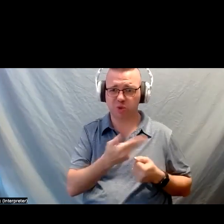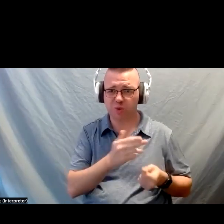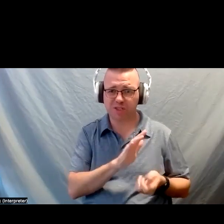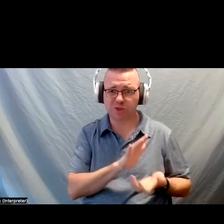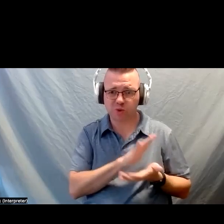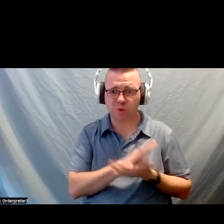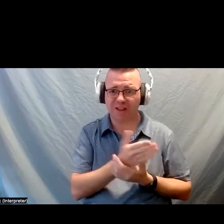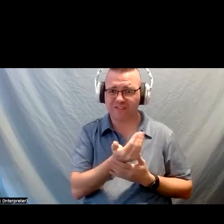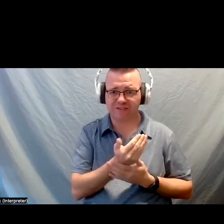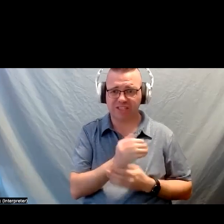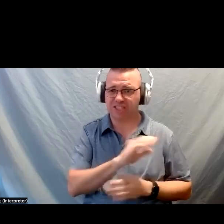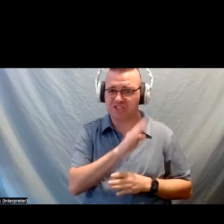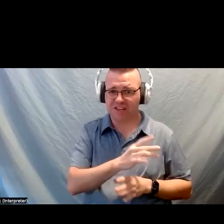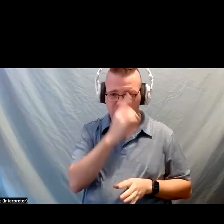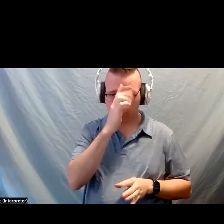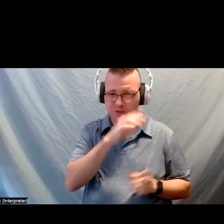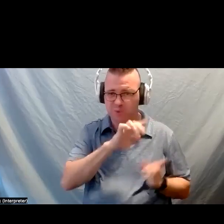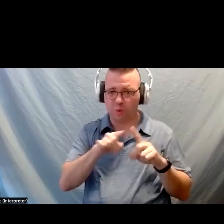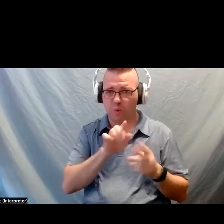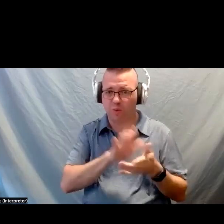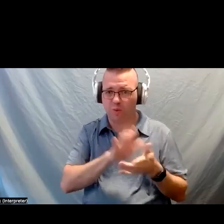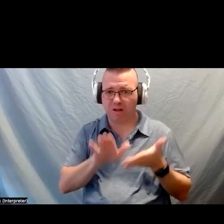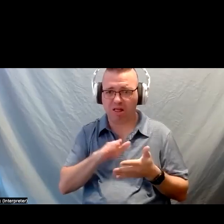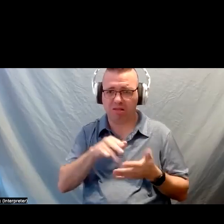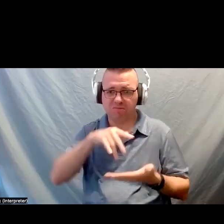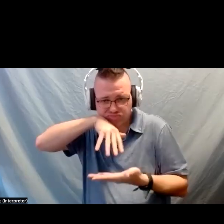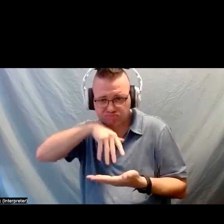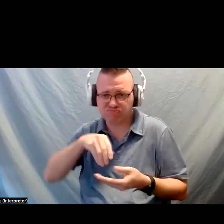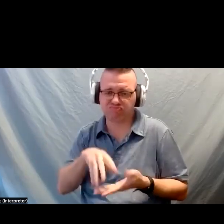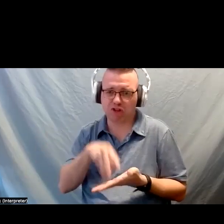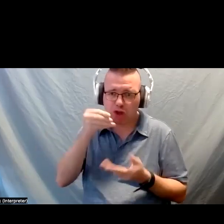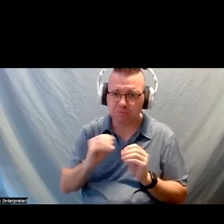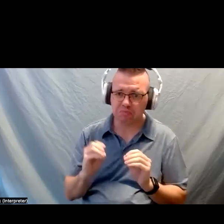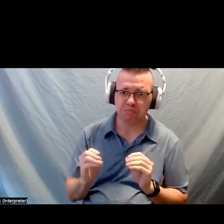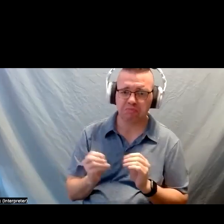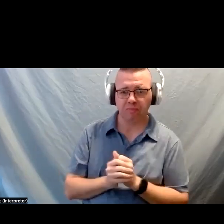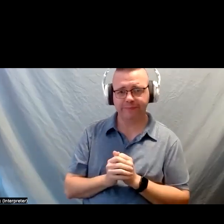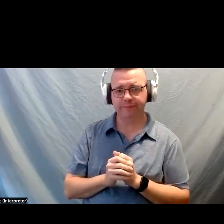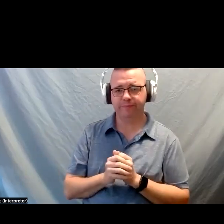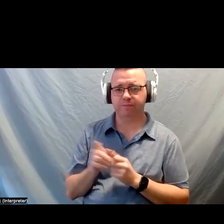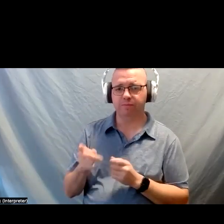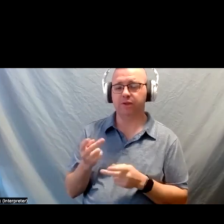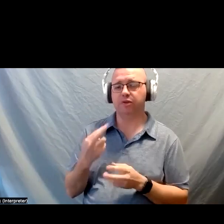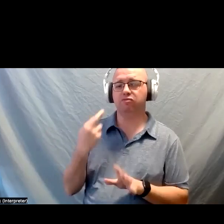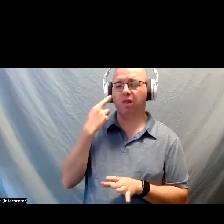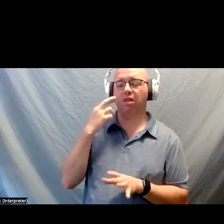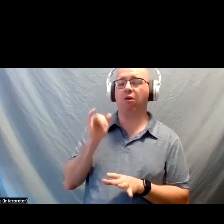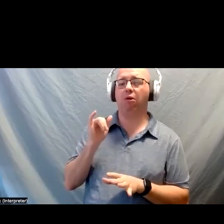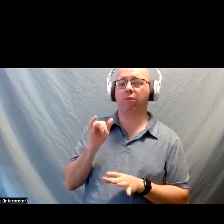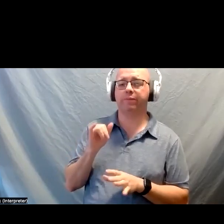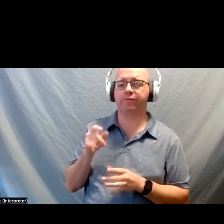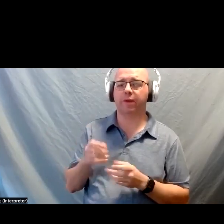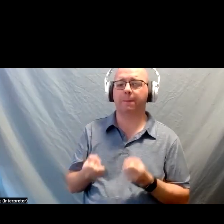I don't think she ever dreamt that she would go to college or study. She discovered a series of